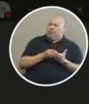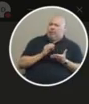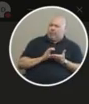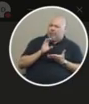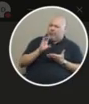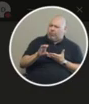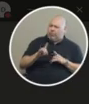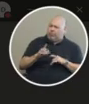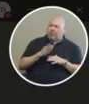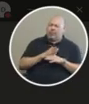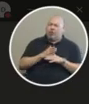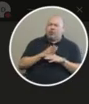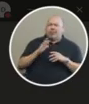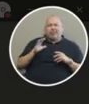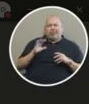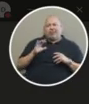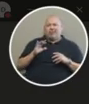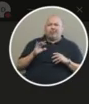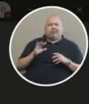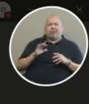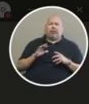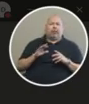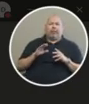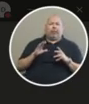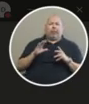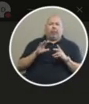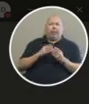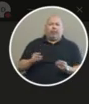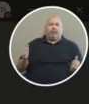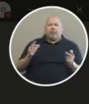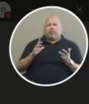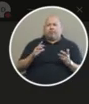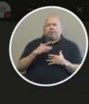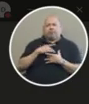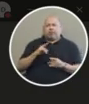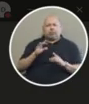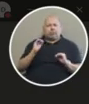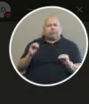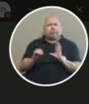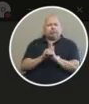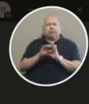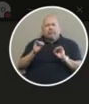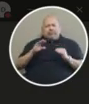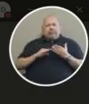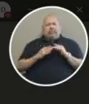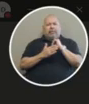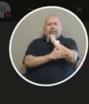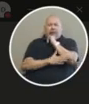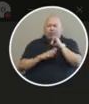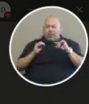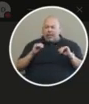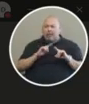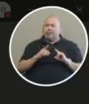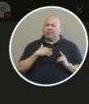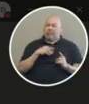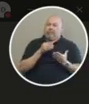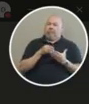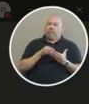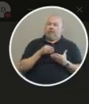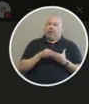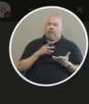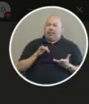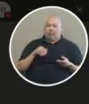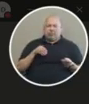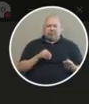was a partnership that went stale, I believe, with the city and the county. And there were some dollars that